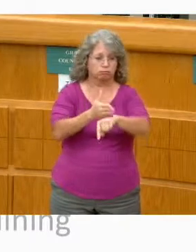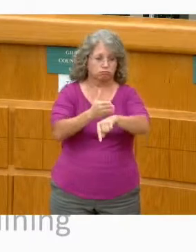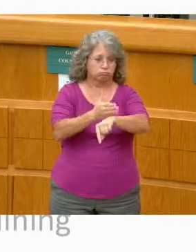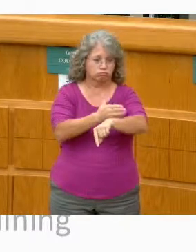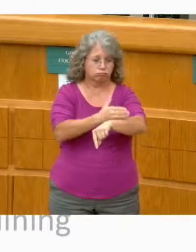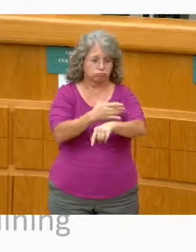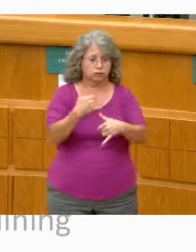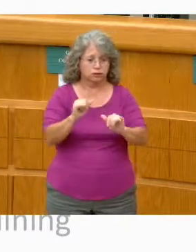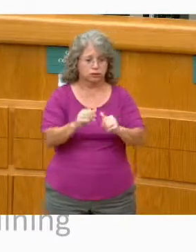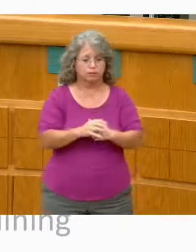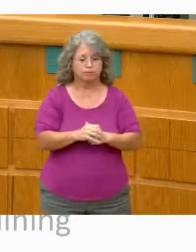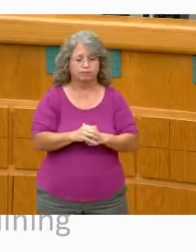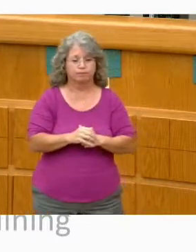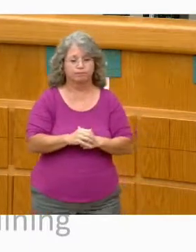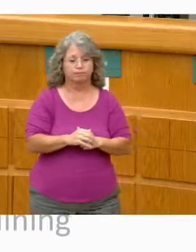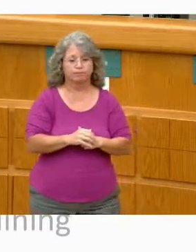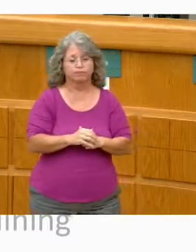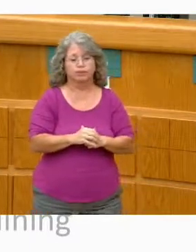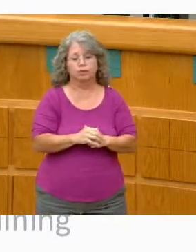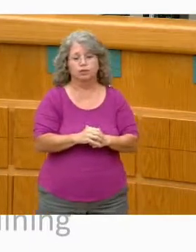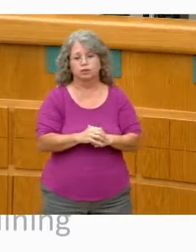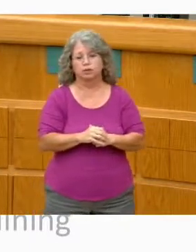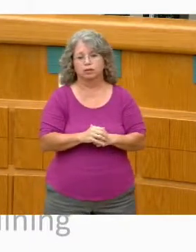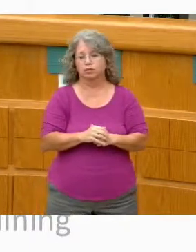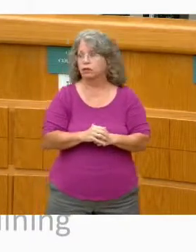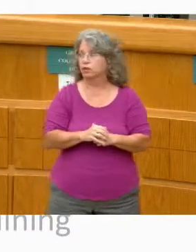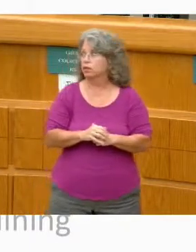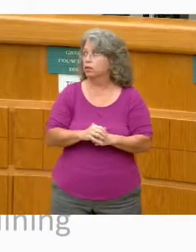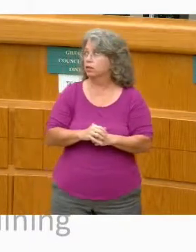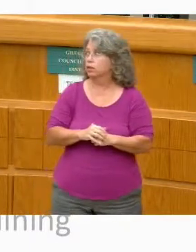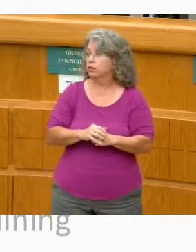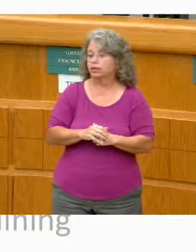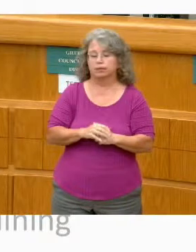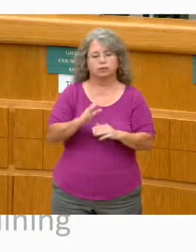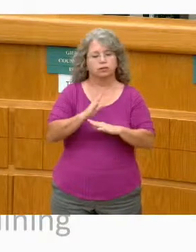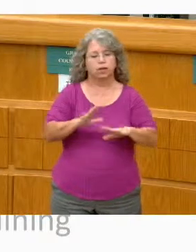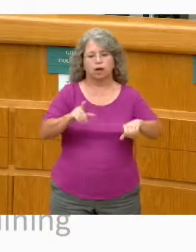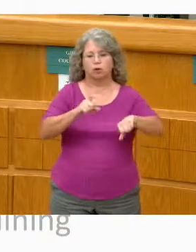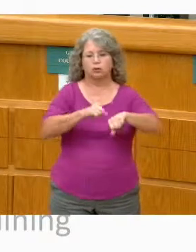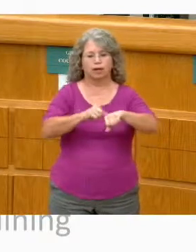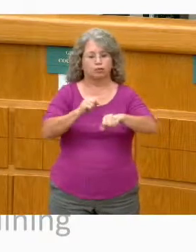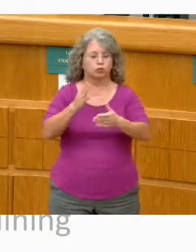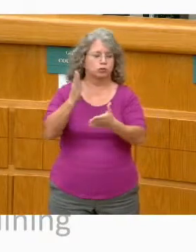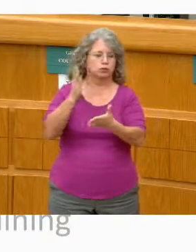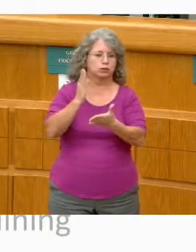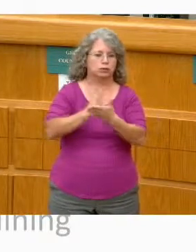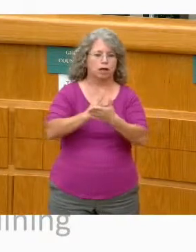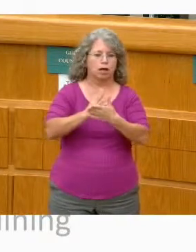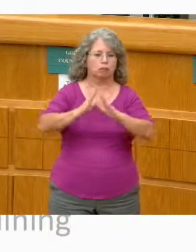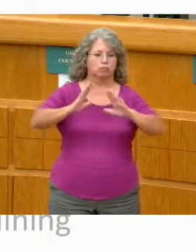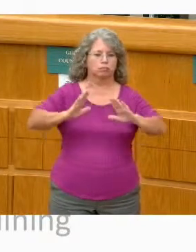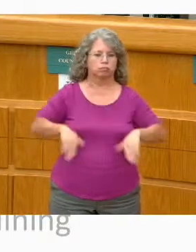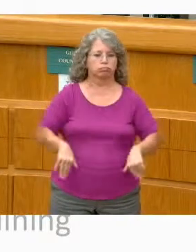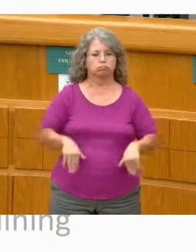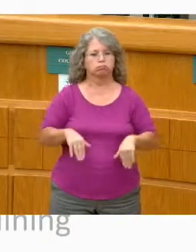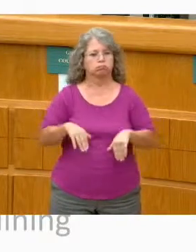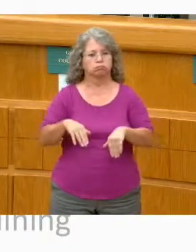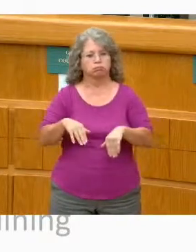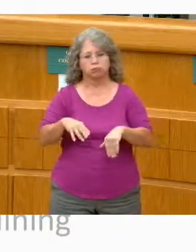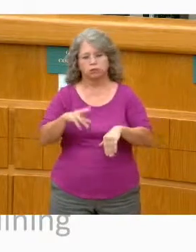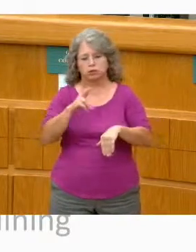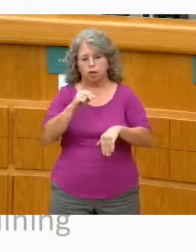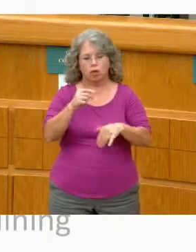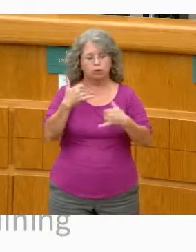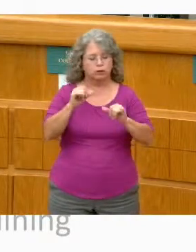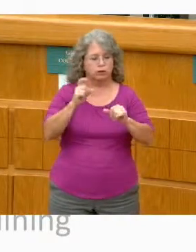change. Our need to continue efforts to reduce transmission continue. It's not time to relax yet, and it's